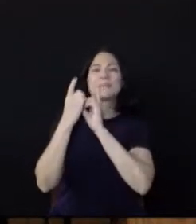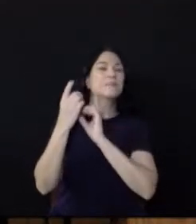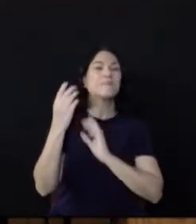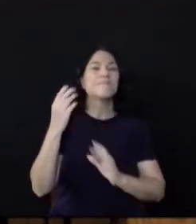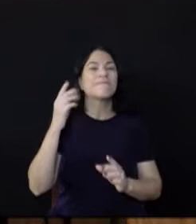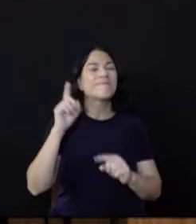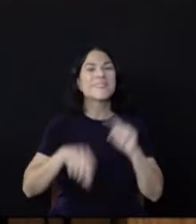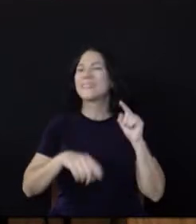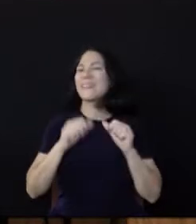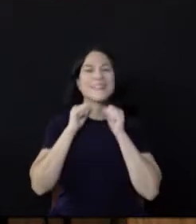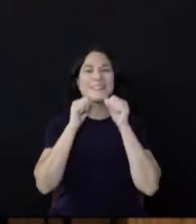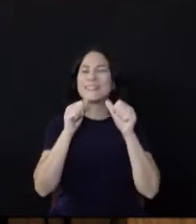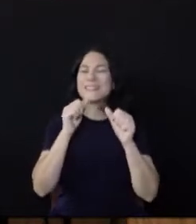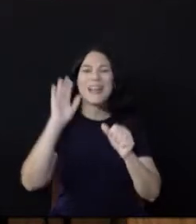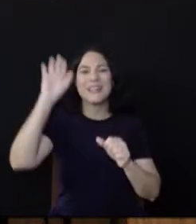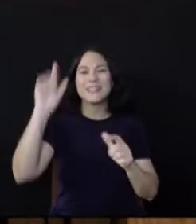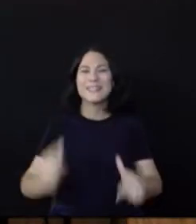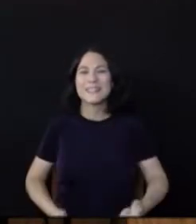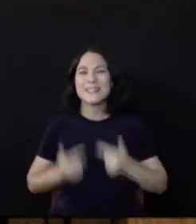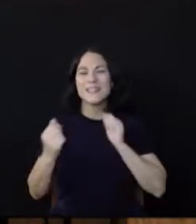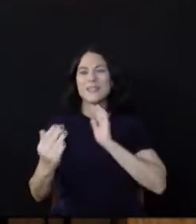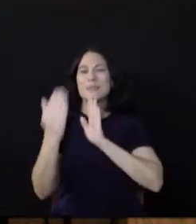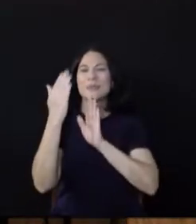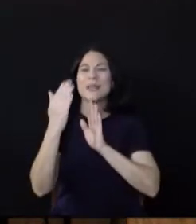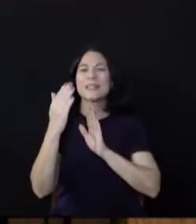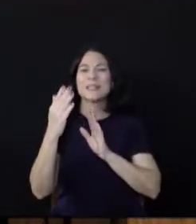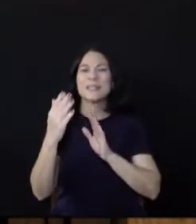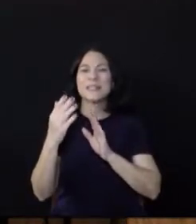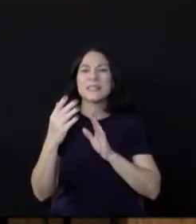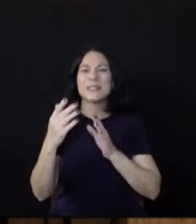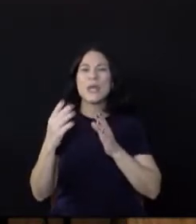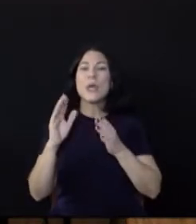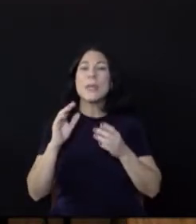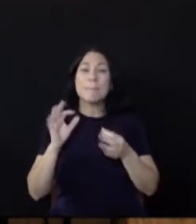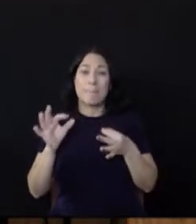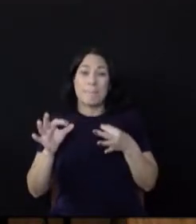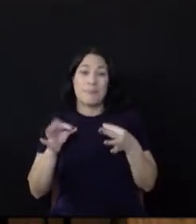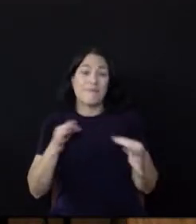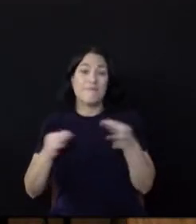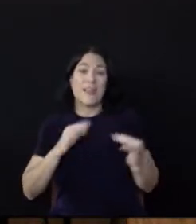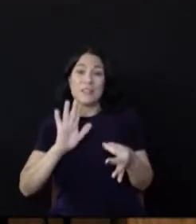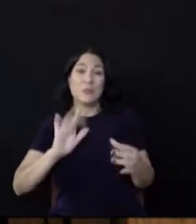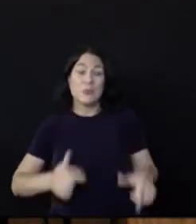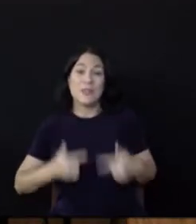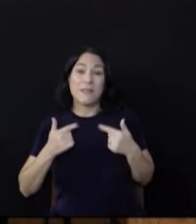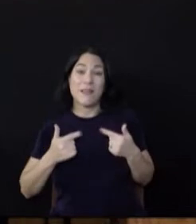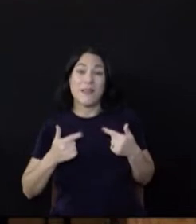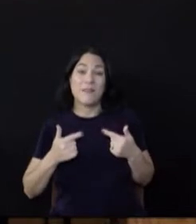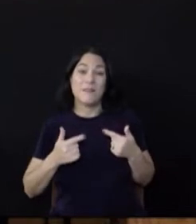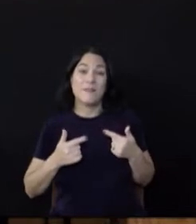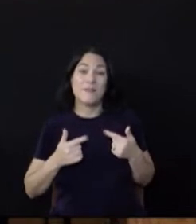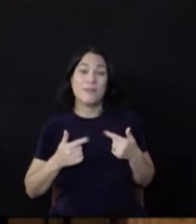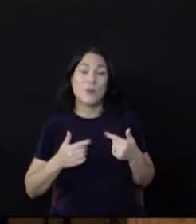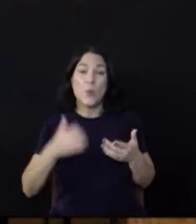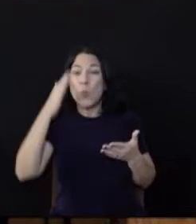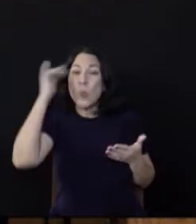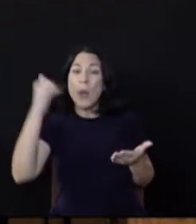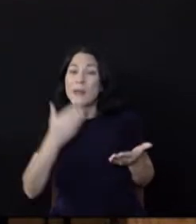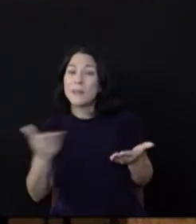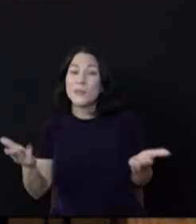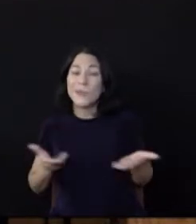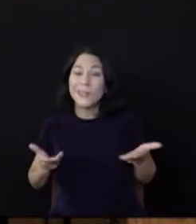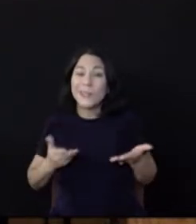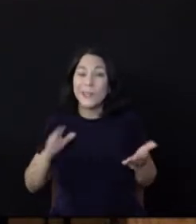deny, in a way that will come to define everything about your life, who you are, why you are here, and how